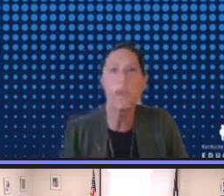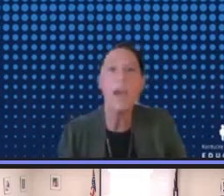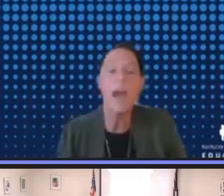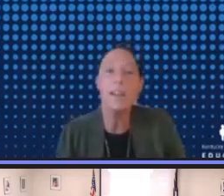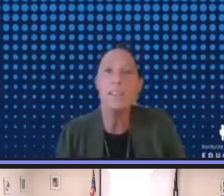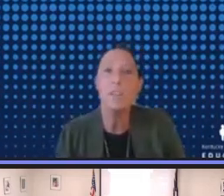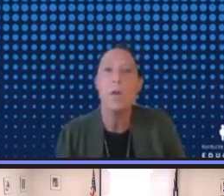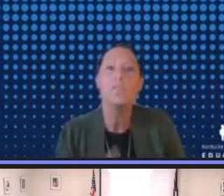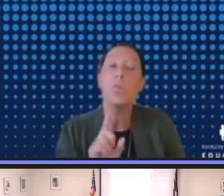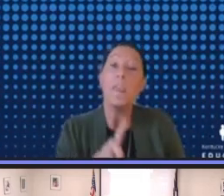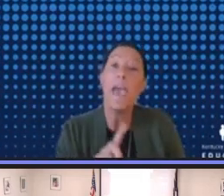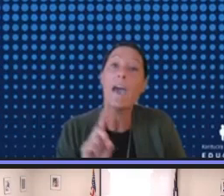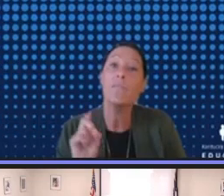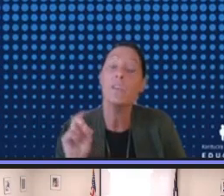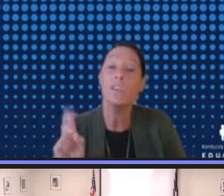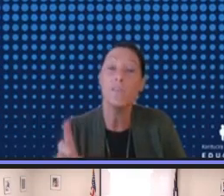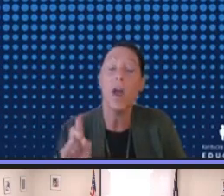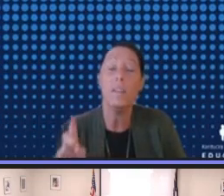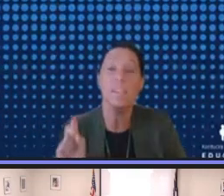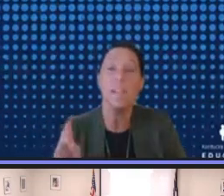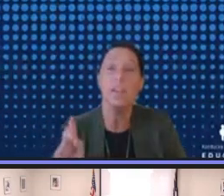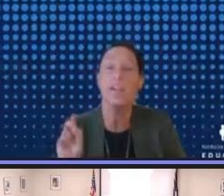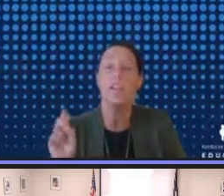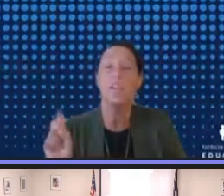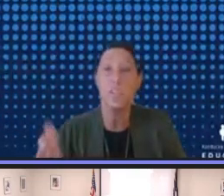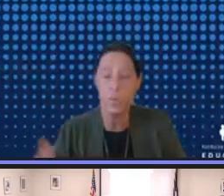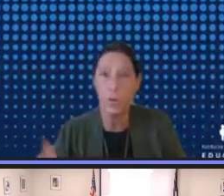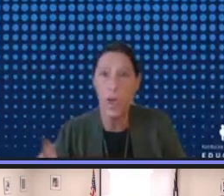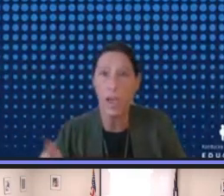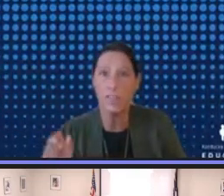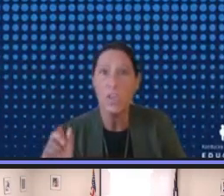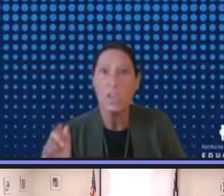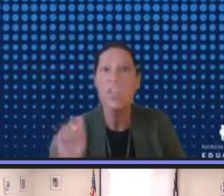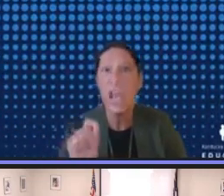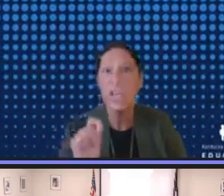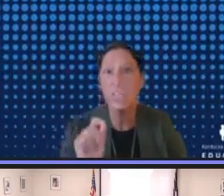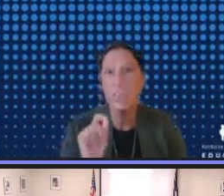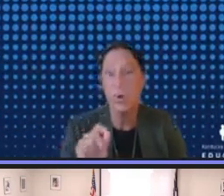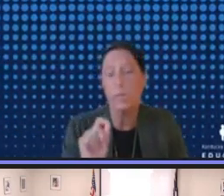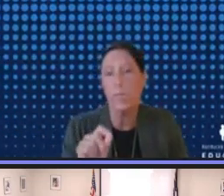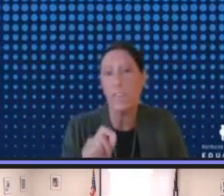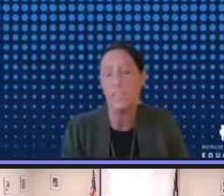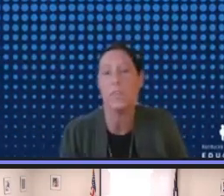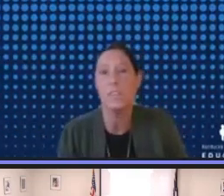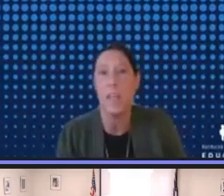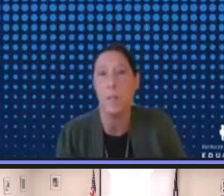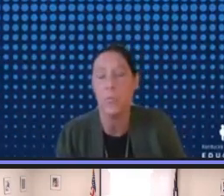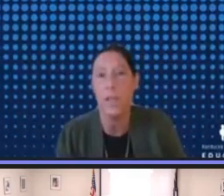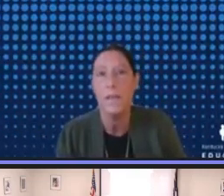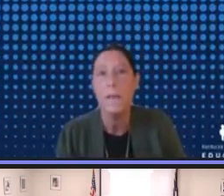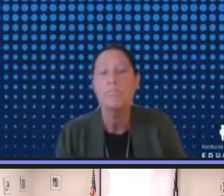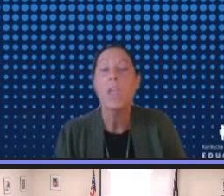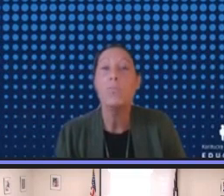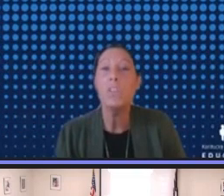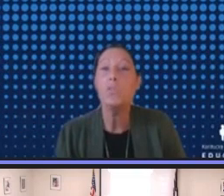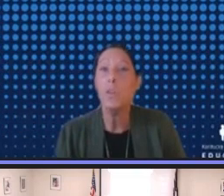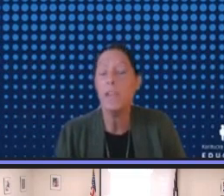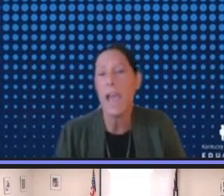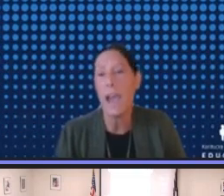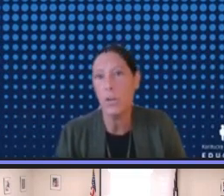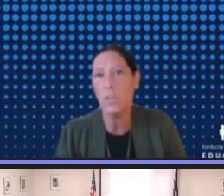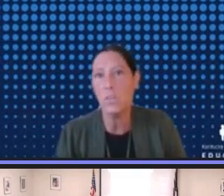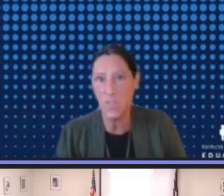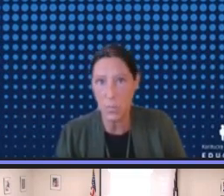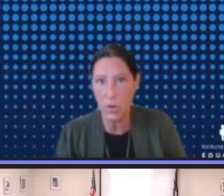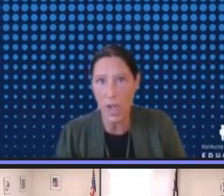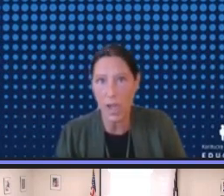general guidance. So we have the content area consumer guides to now support phase 3, step 1. And when you look